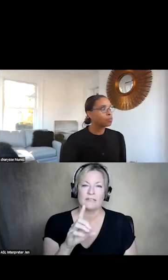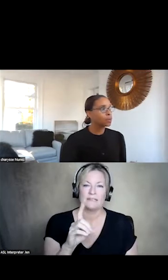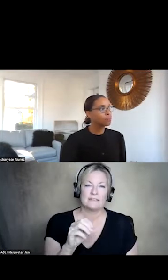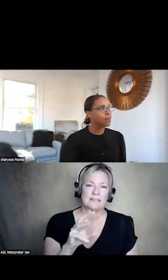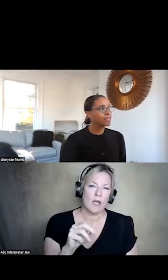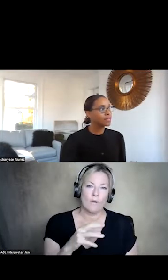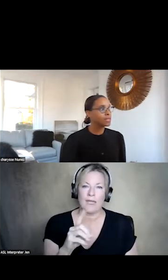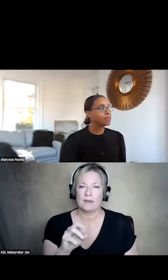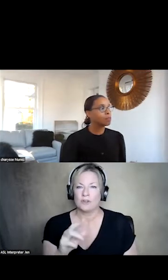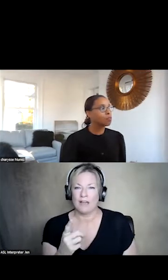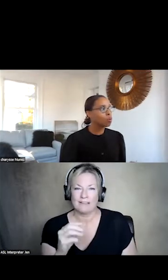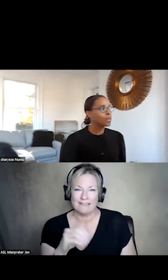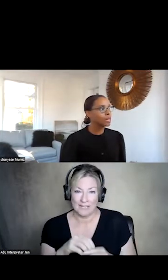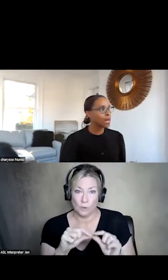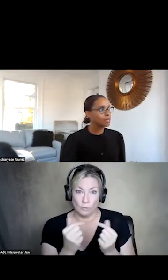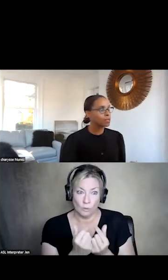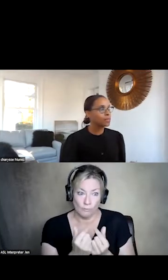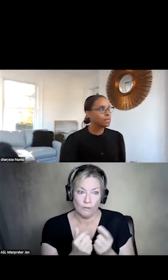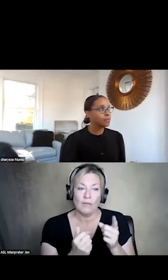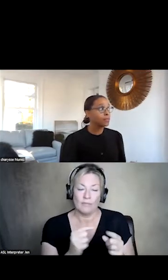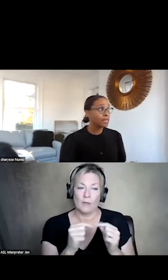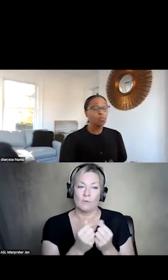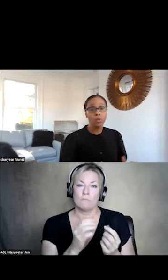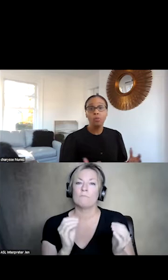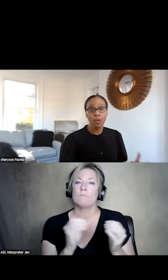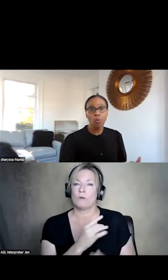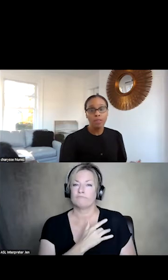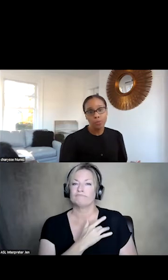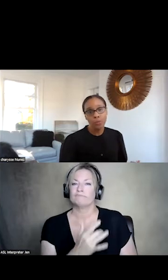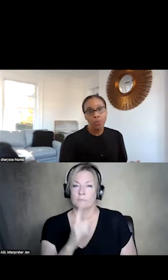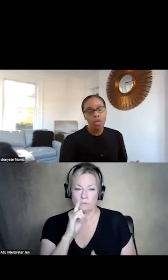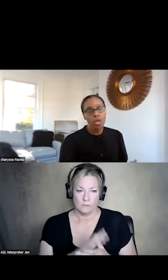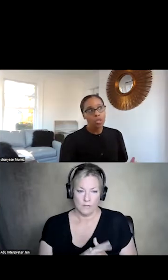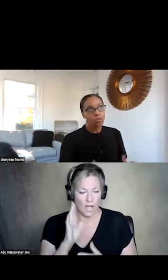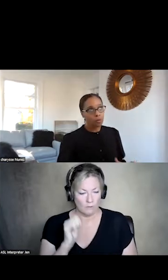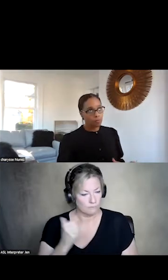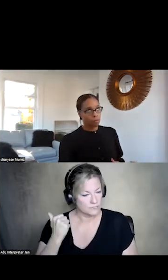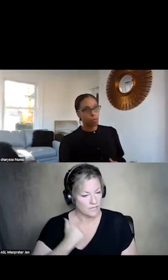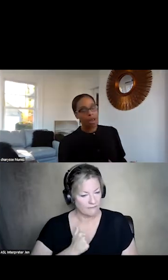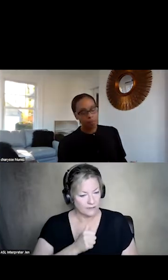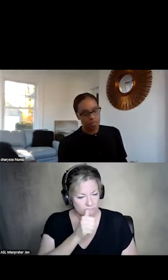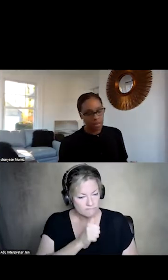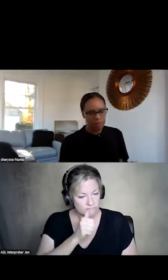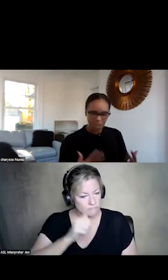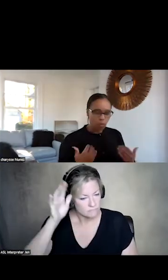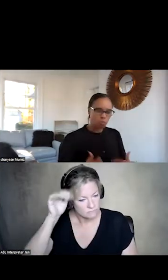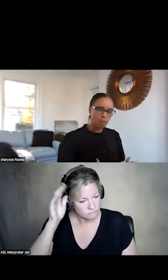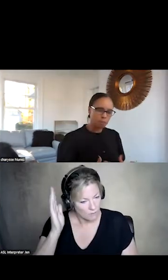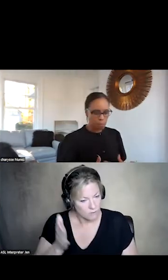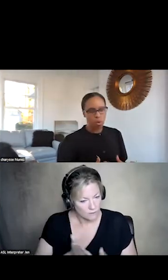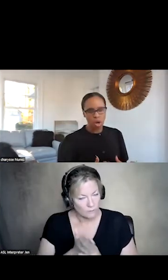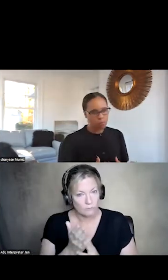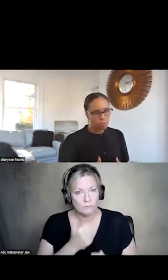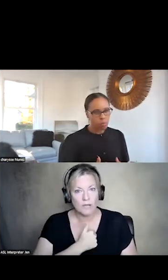And what we're finding is that they're more inclined to believe that they can will their way through. So they're more apt to say,